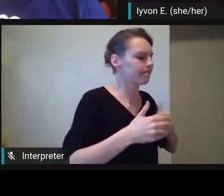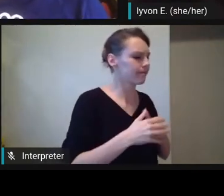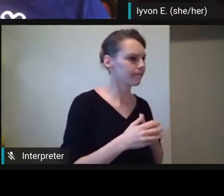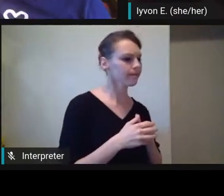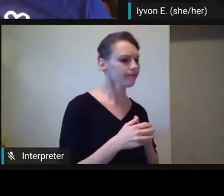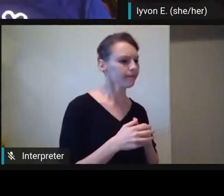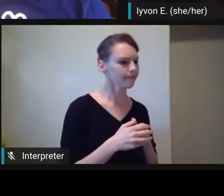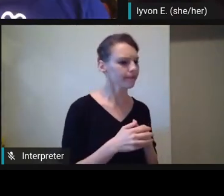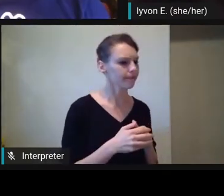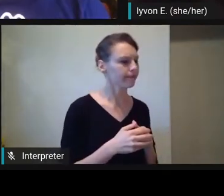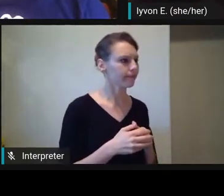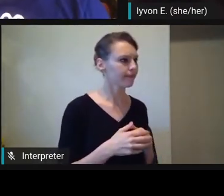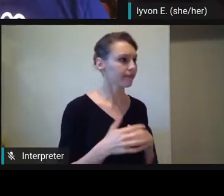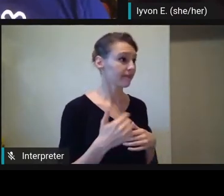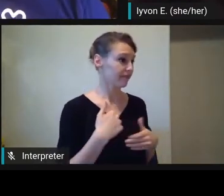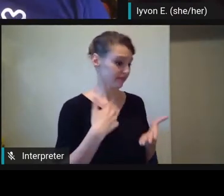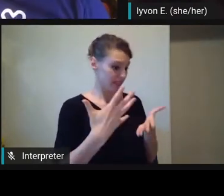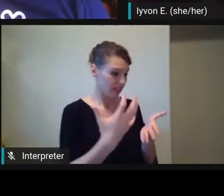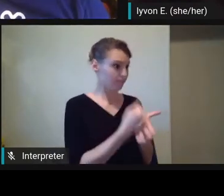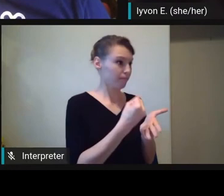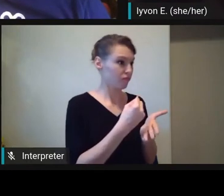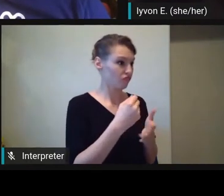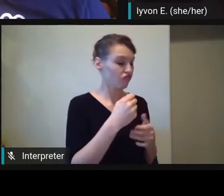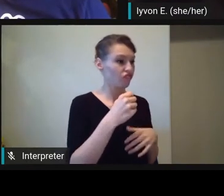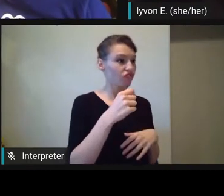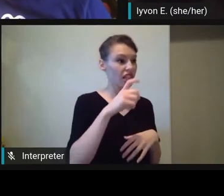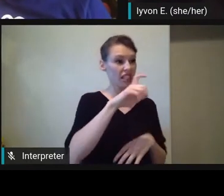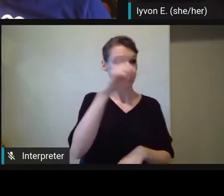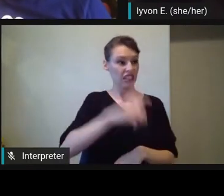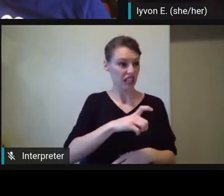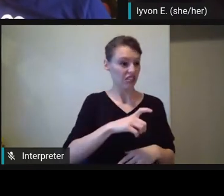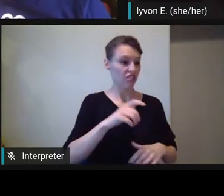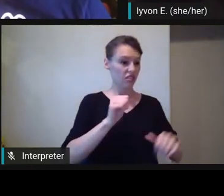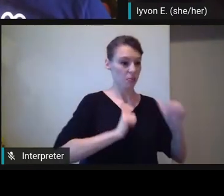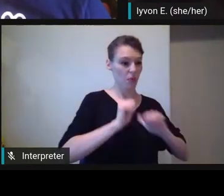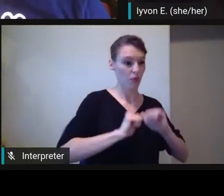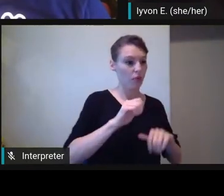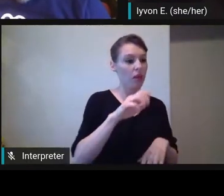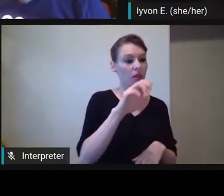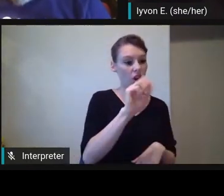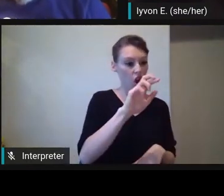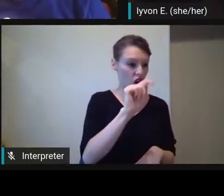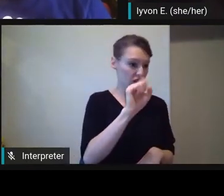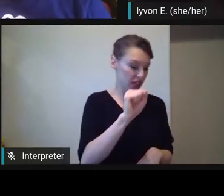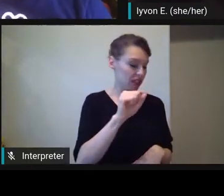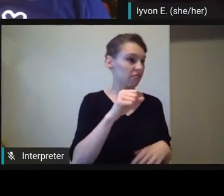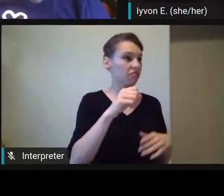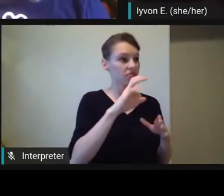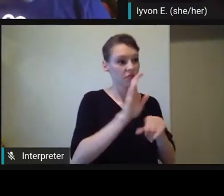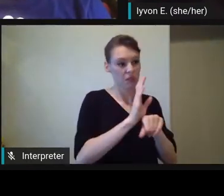get this residency with Texas Performing Arts. And I was like, wow, there's this project I've wanted to do for like a while